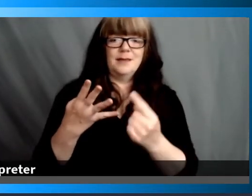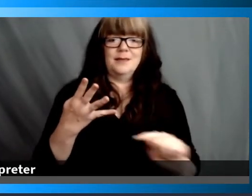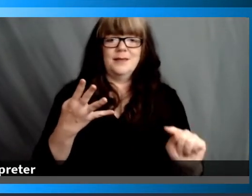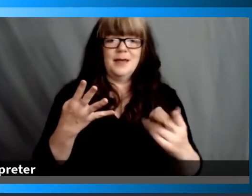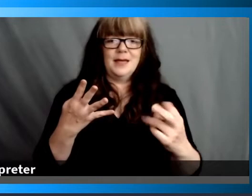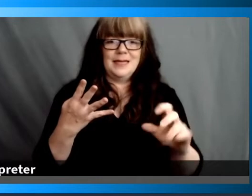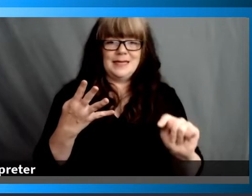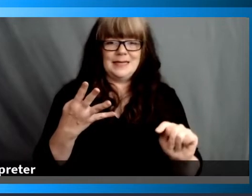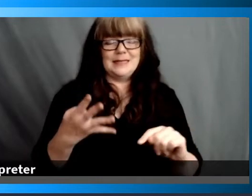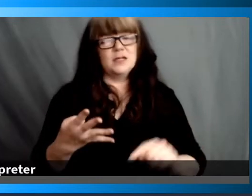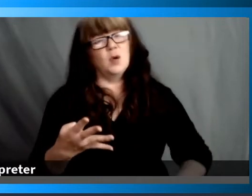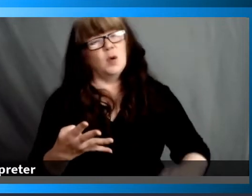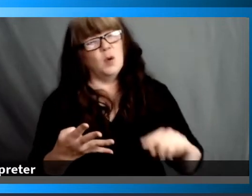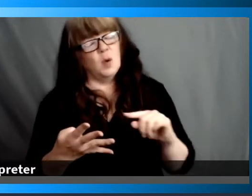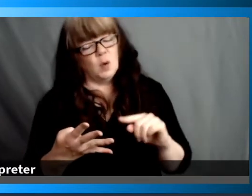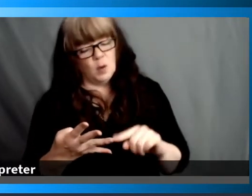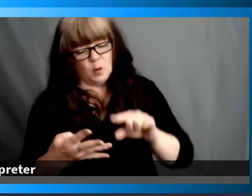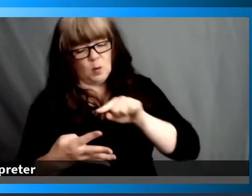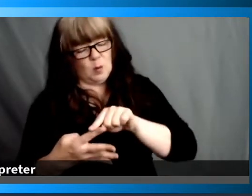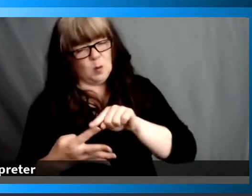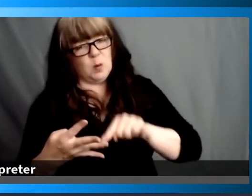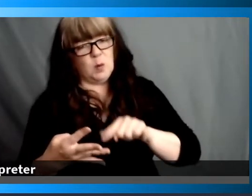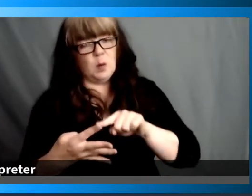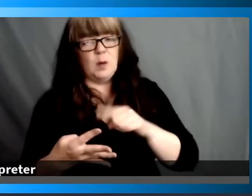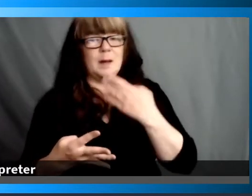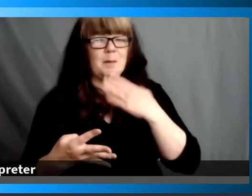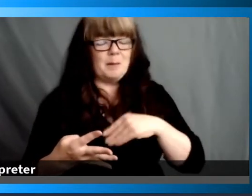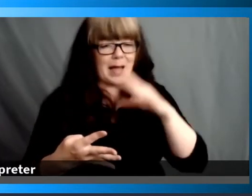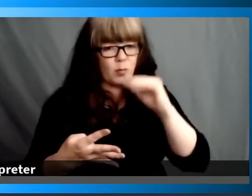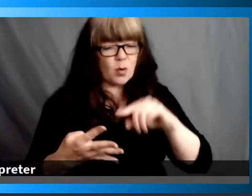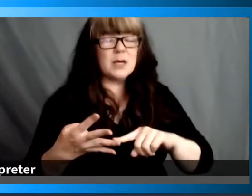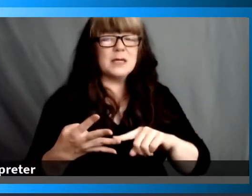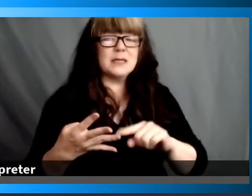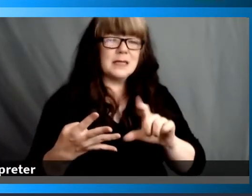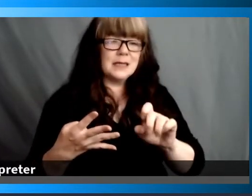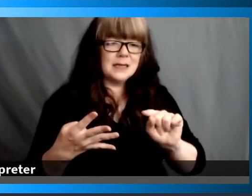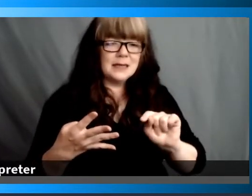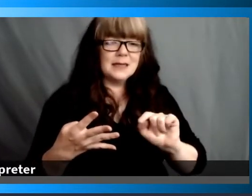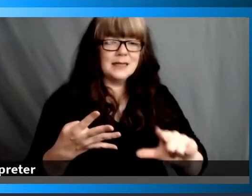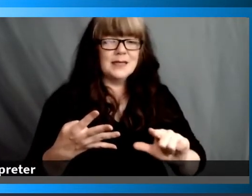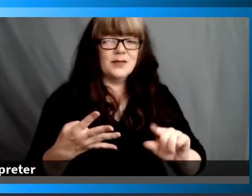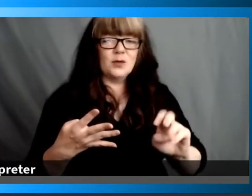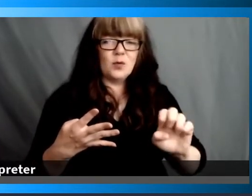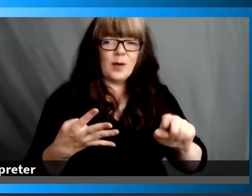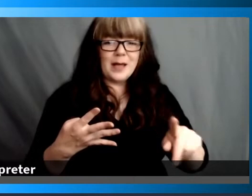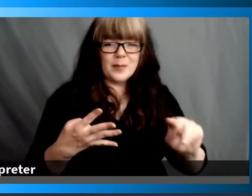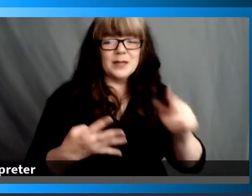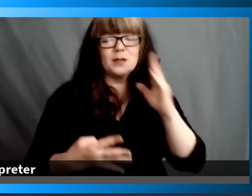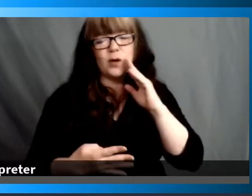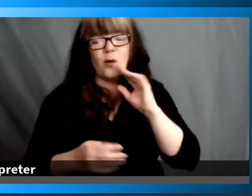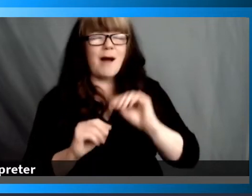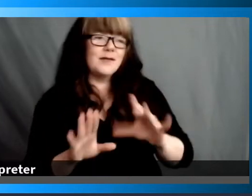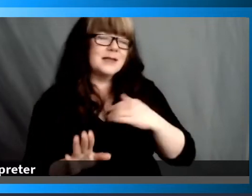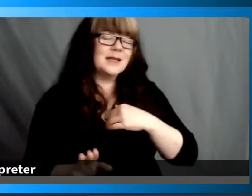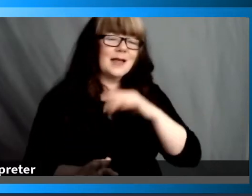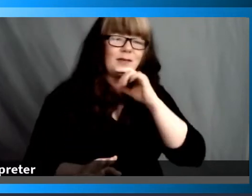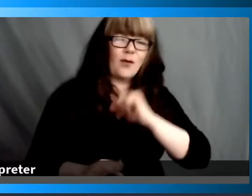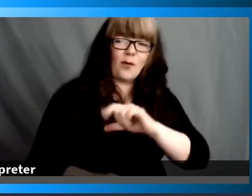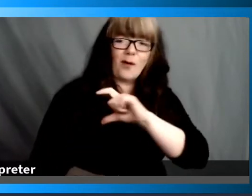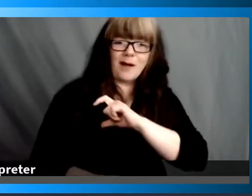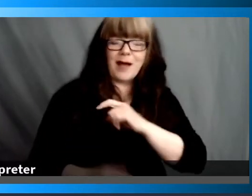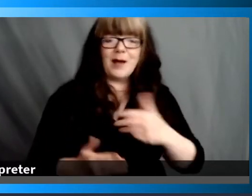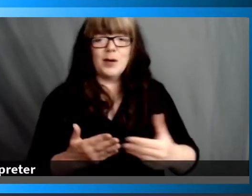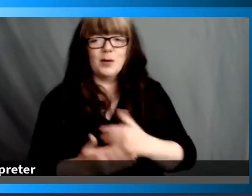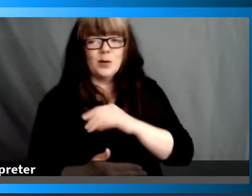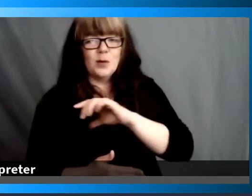Man, Lethal Weapon and Bad Boys have a lot of, you know, Lethal Weapon, because obviously there's the old cop, young cop dynamic. Yeah. I mean,